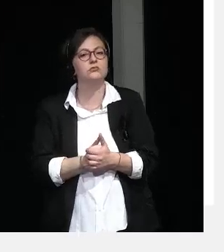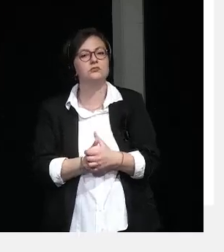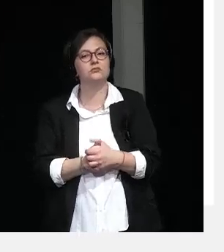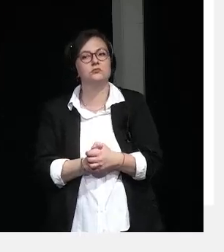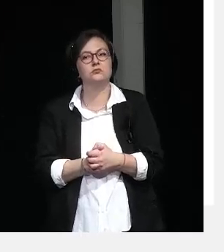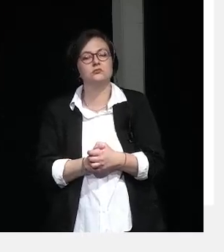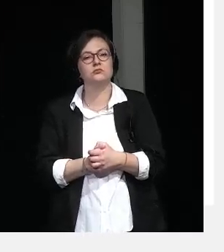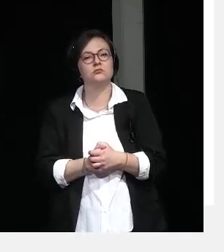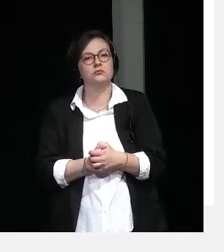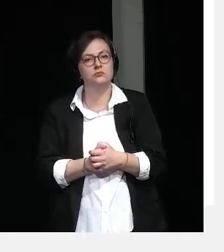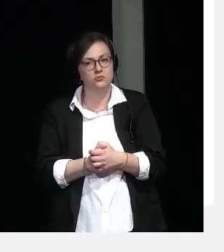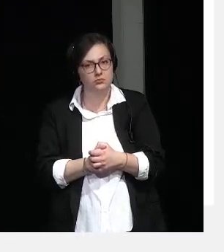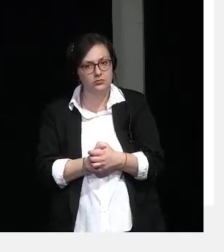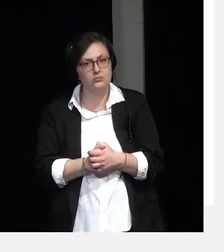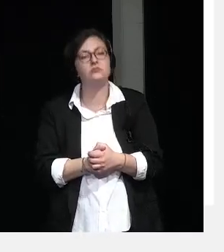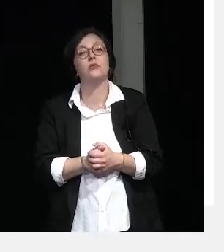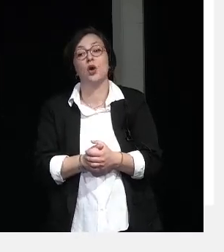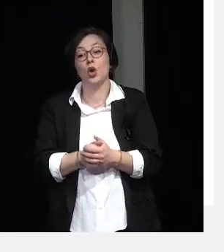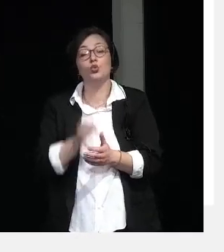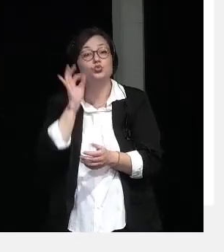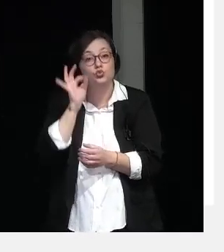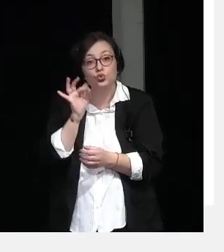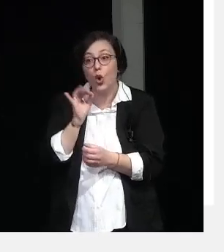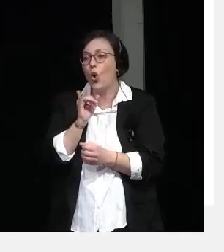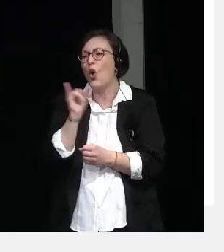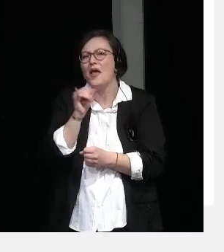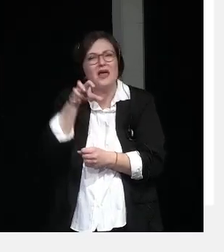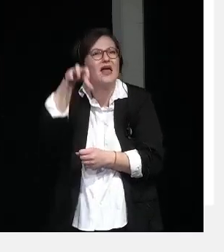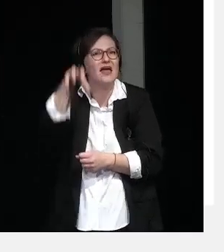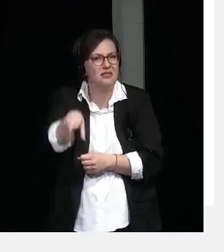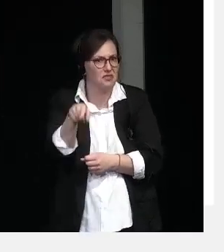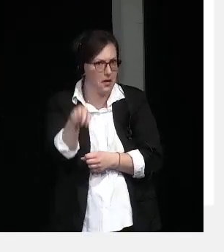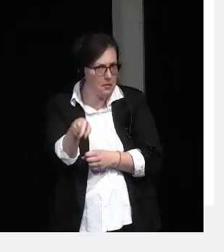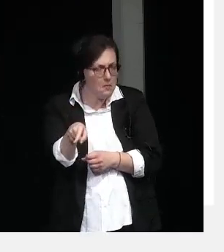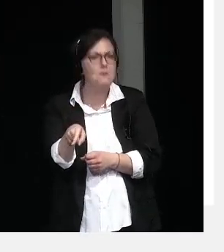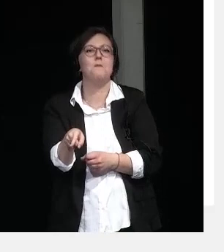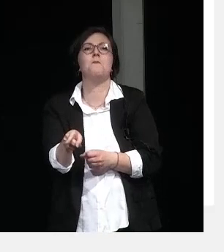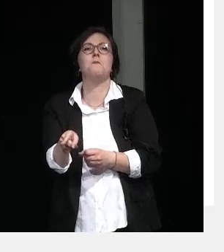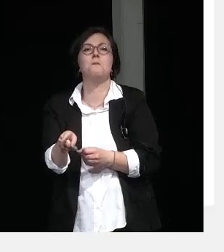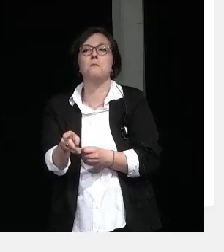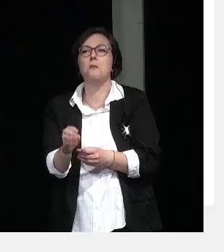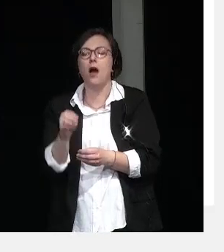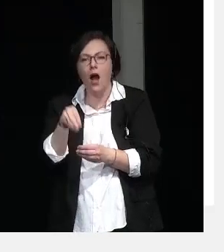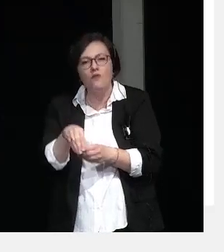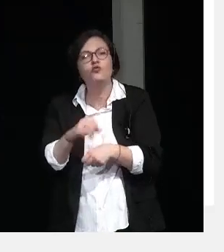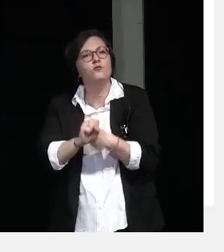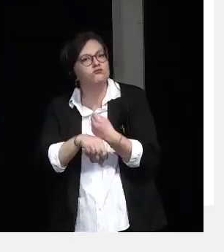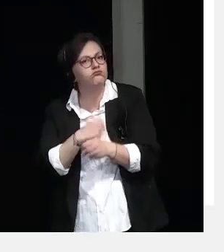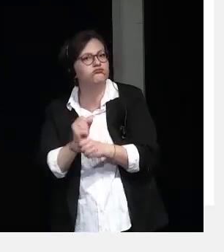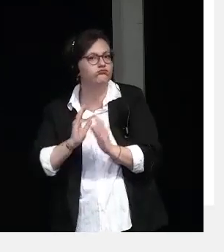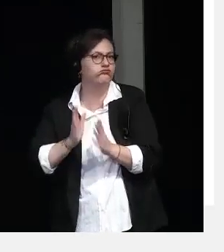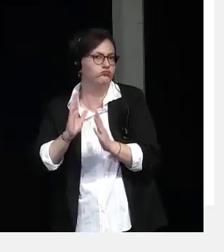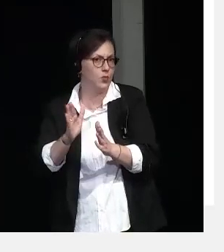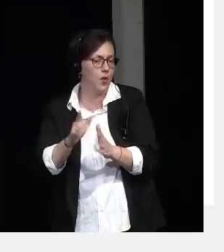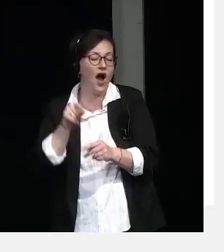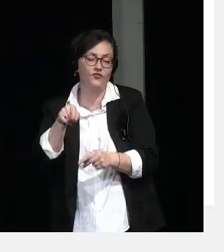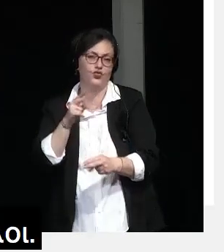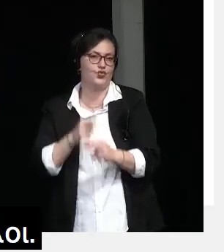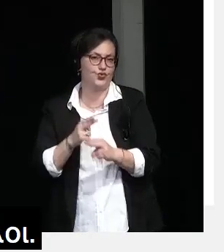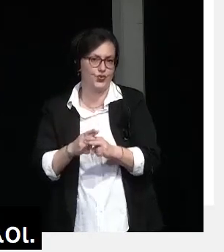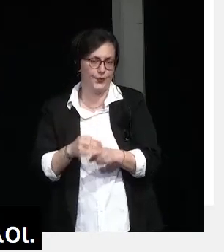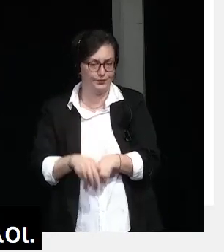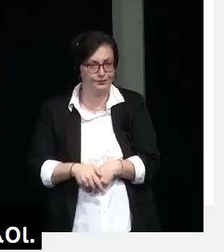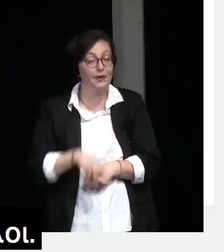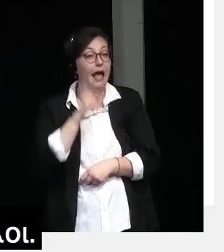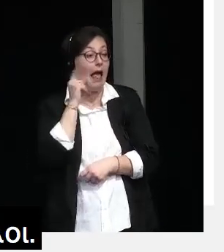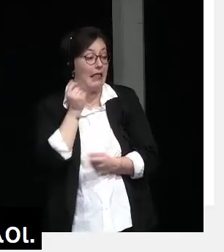everyone's responsibility and we all need to kind of work together to find solutions and paths. I cannot assess whether it's an answer or not, but